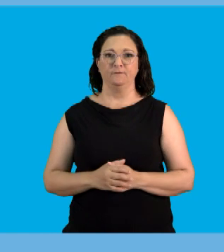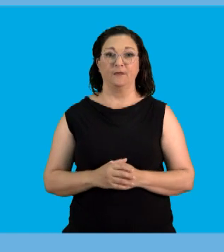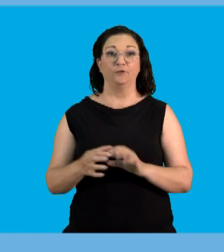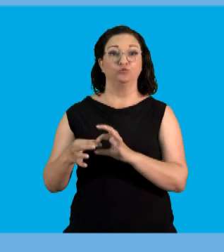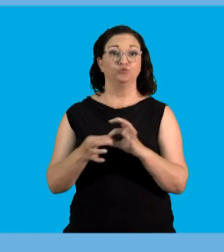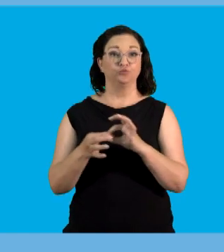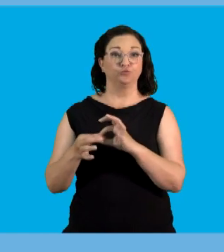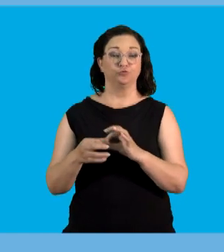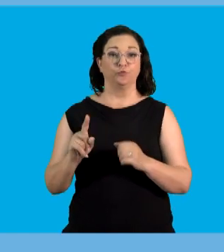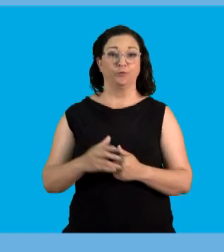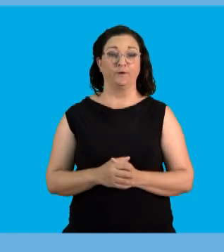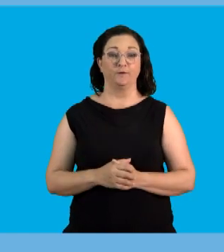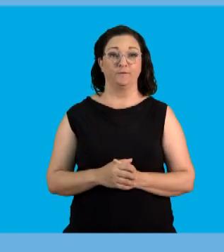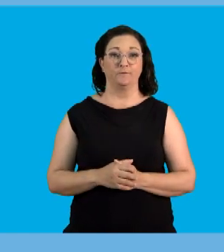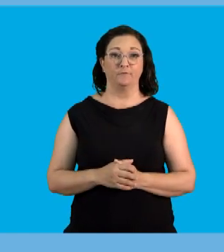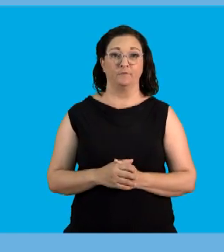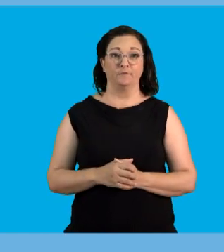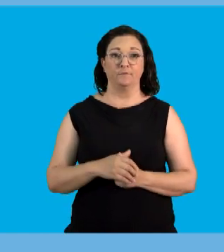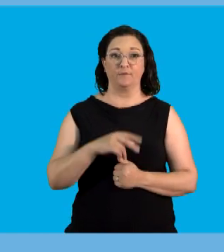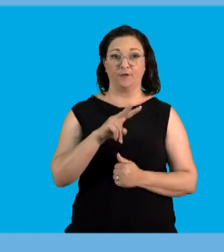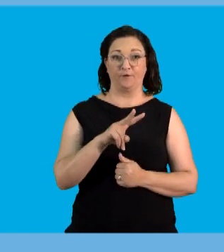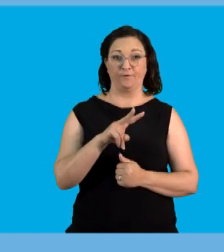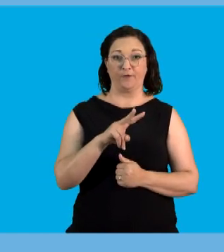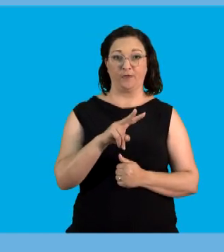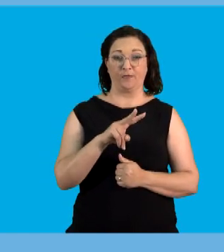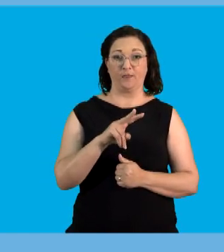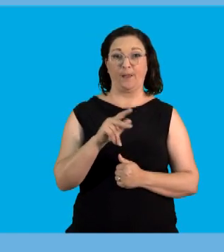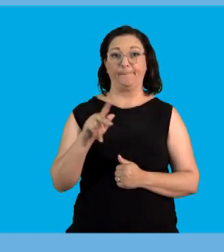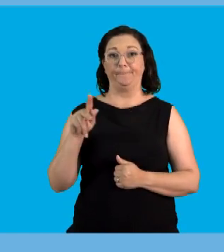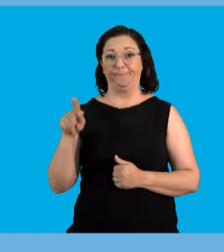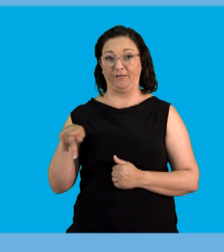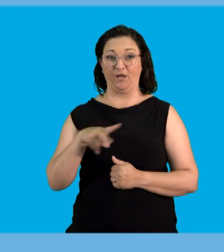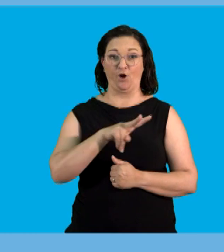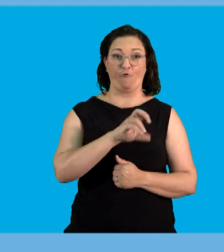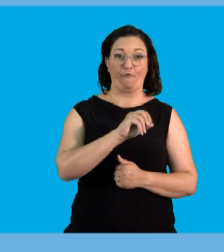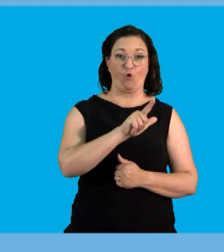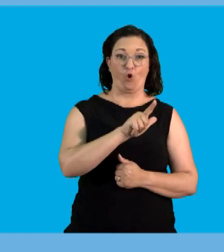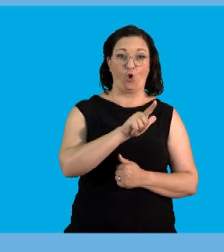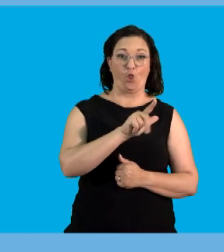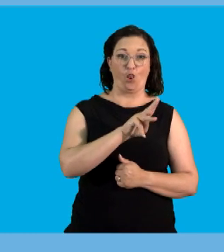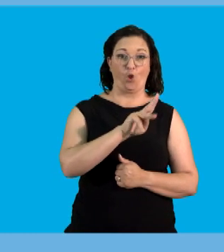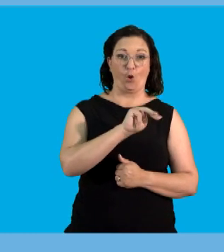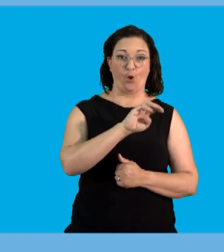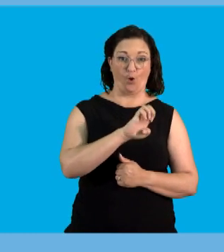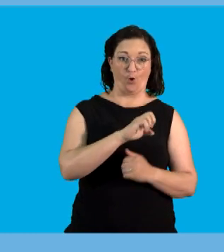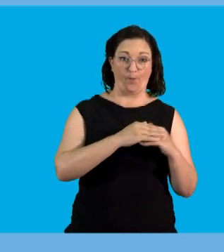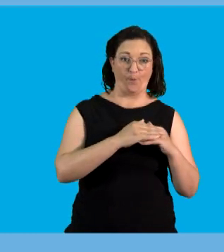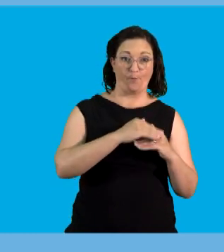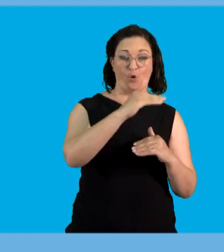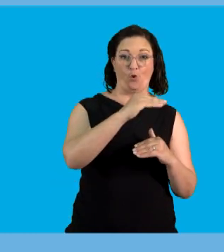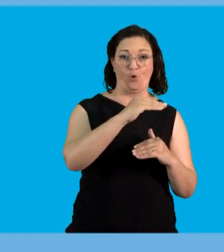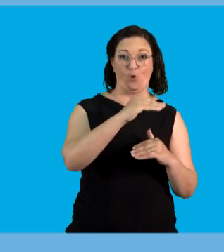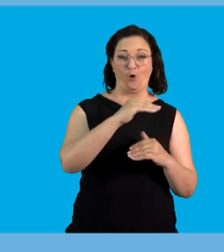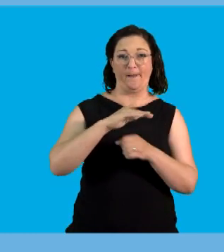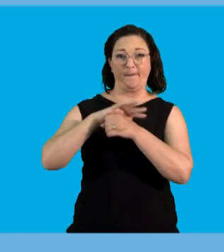and pressure is that the higher the volume, so V and P, volume and pressure, when volume